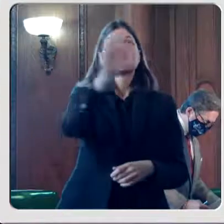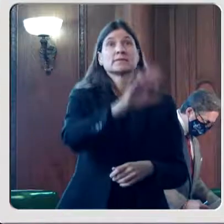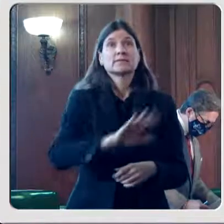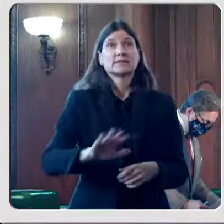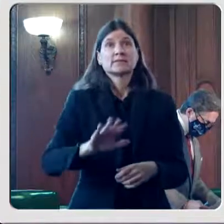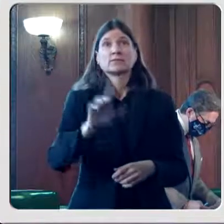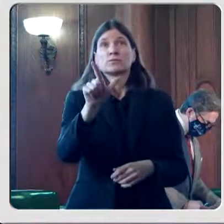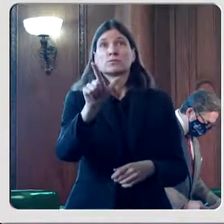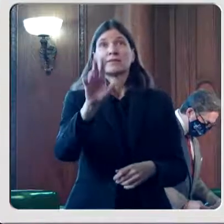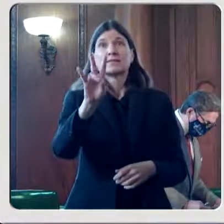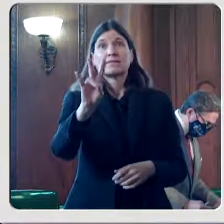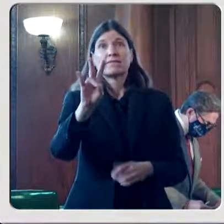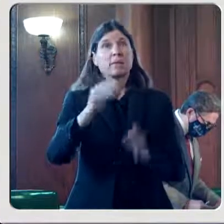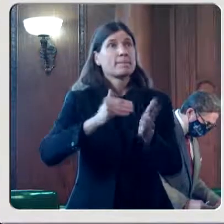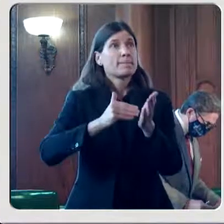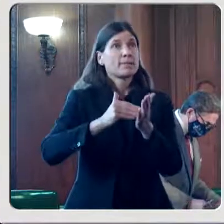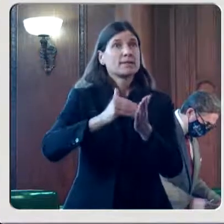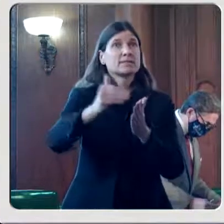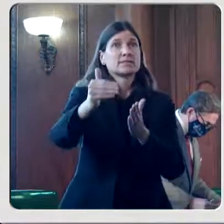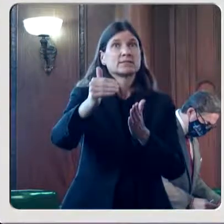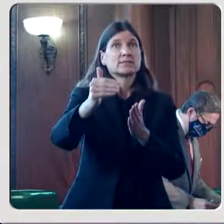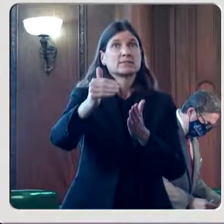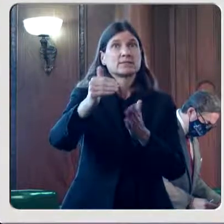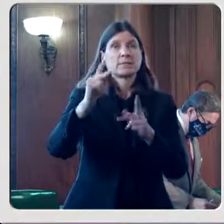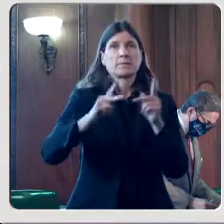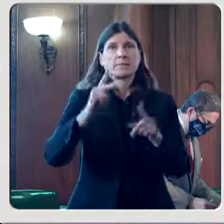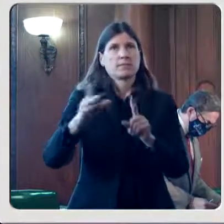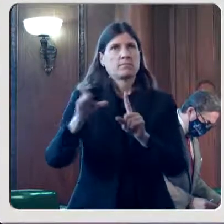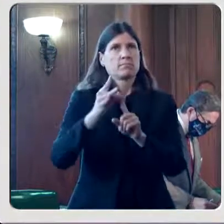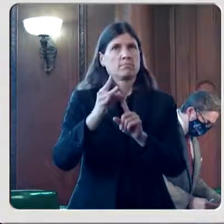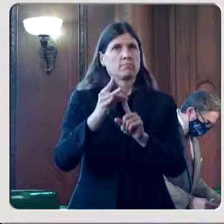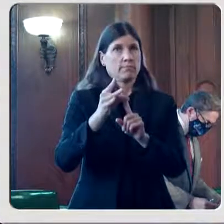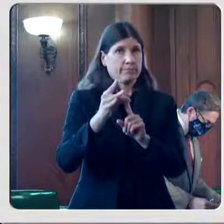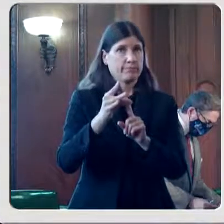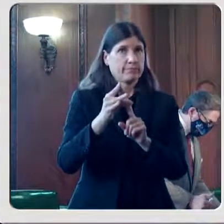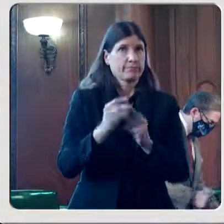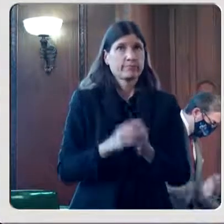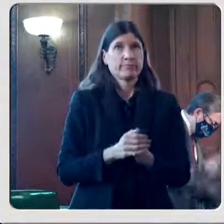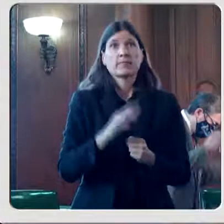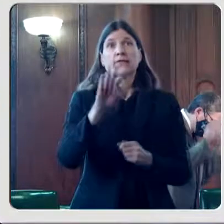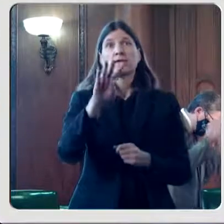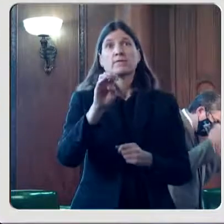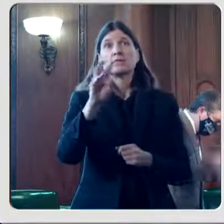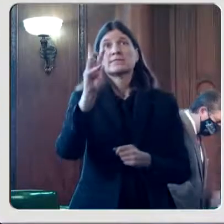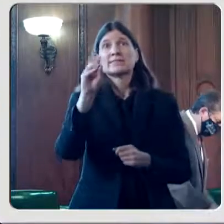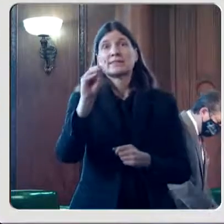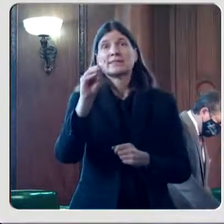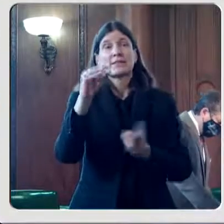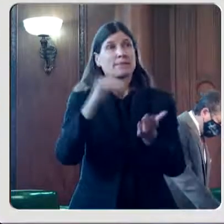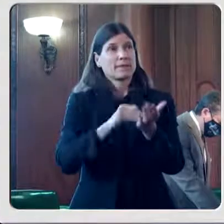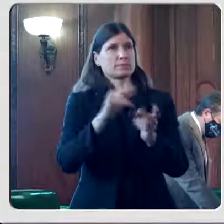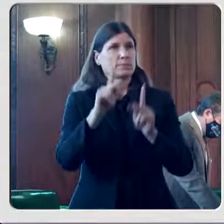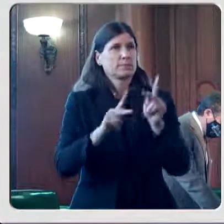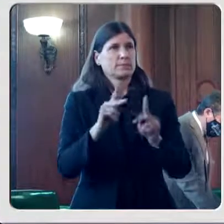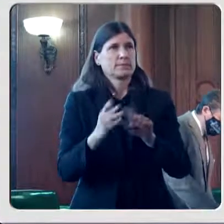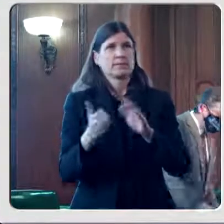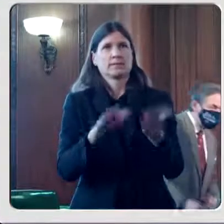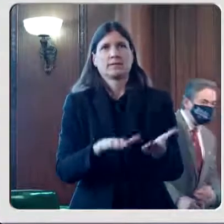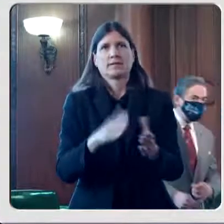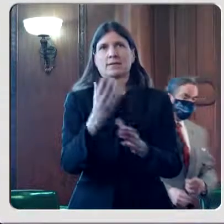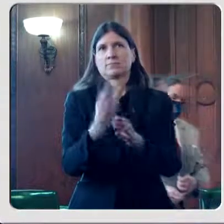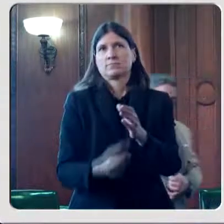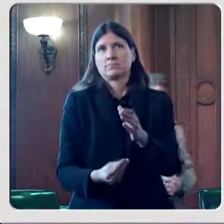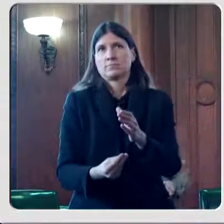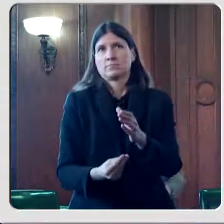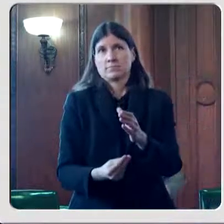cases, 460,000 deaths. However, daily new cases have been below 150,000 for more